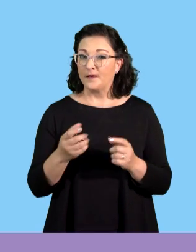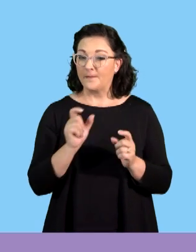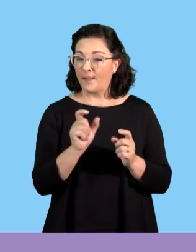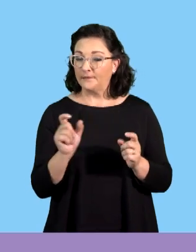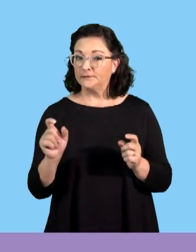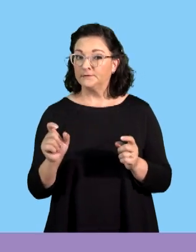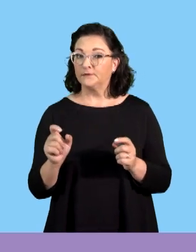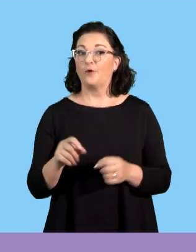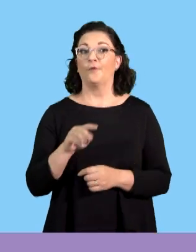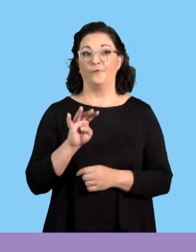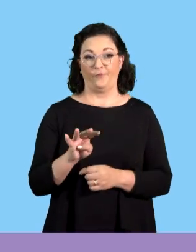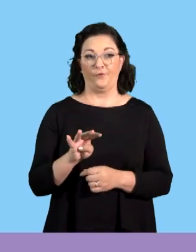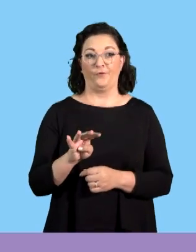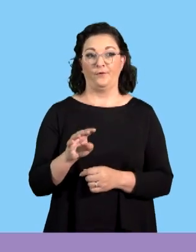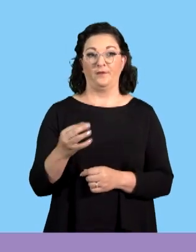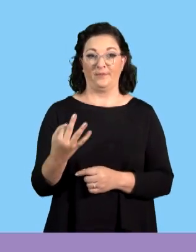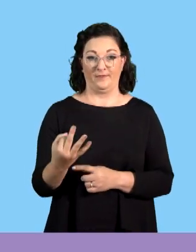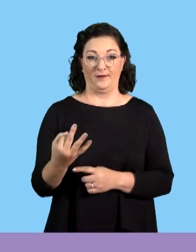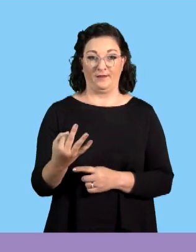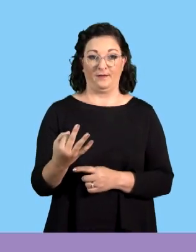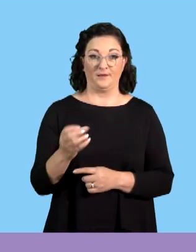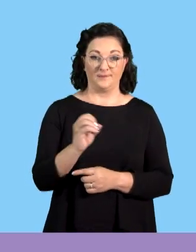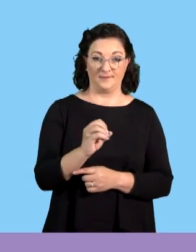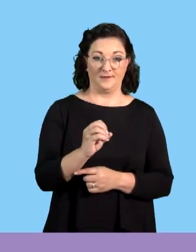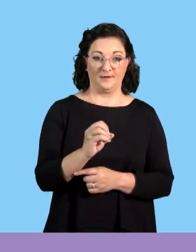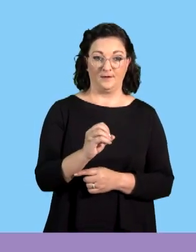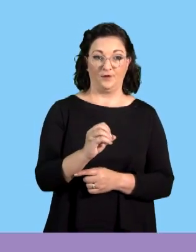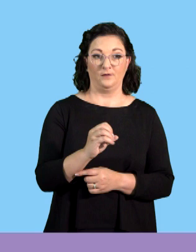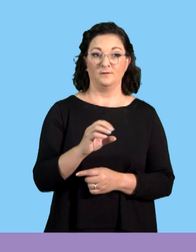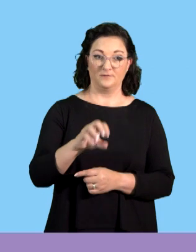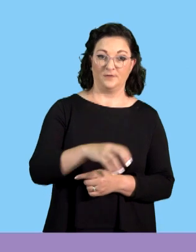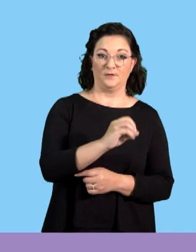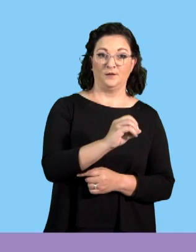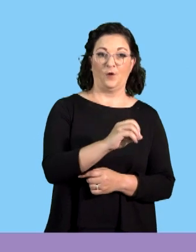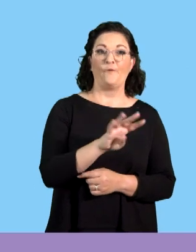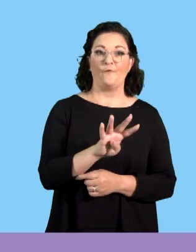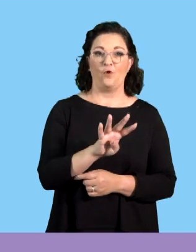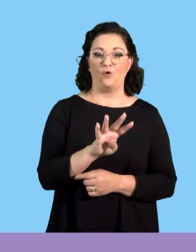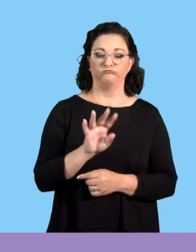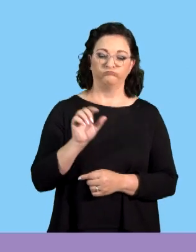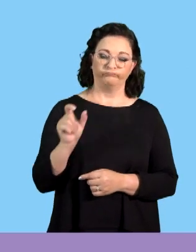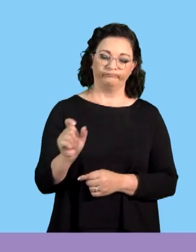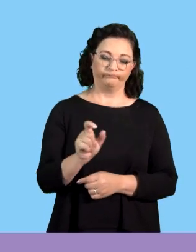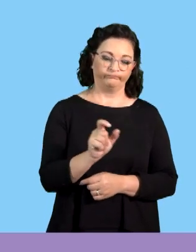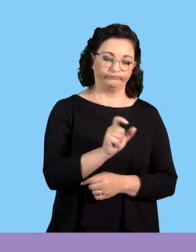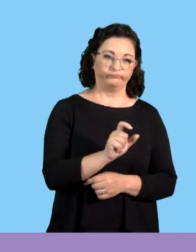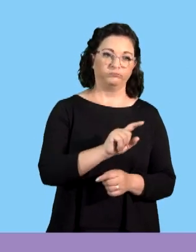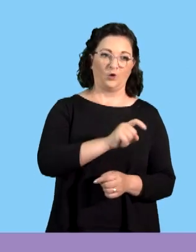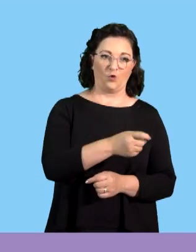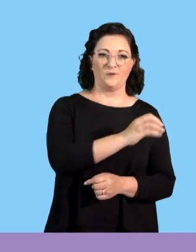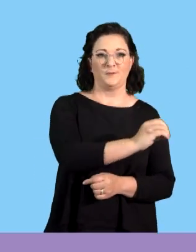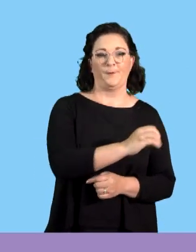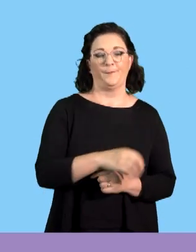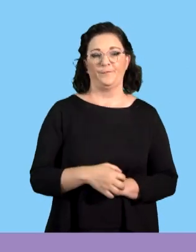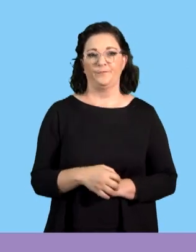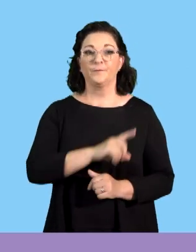But we must have how many decimals? 4. So it's now we have 3. Now we have 4. And now we can bring back our